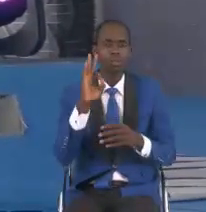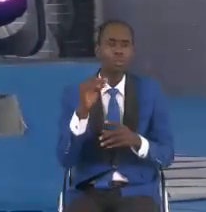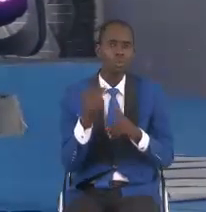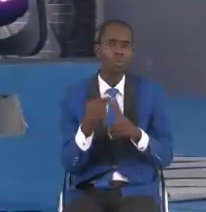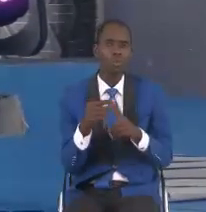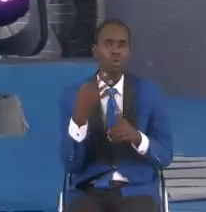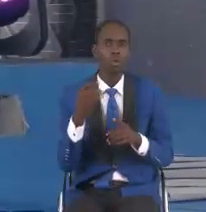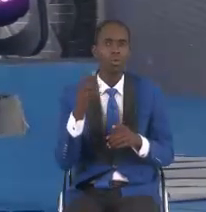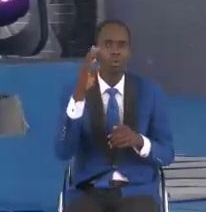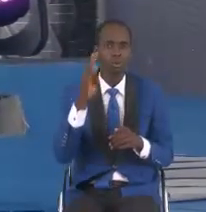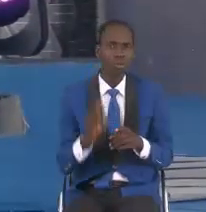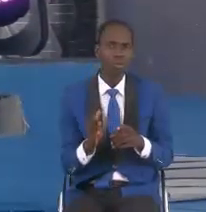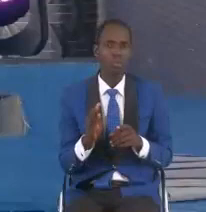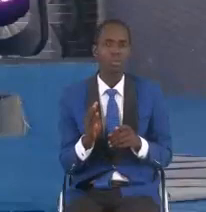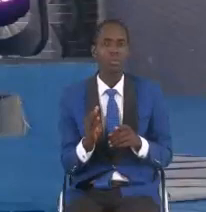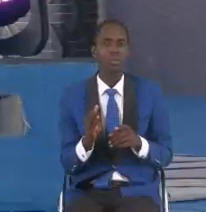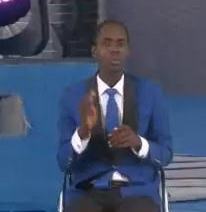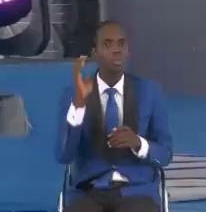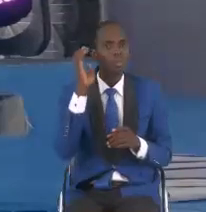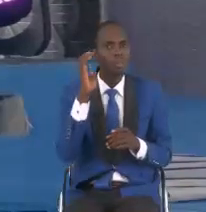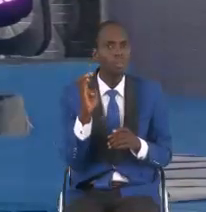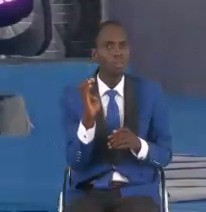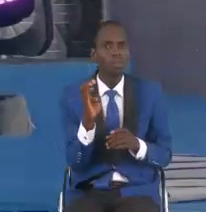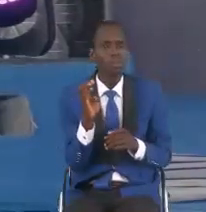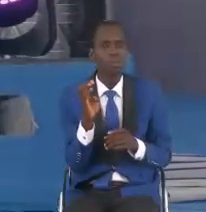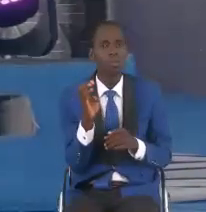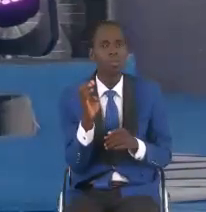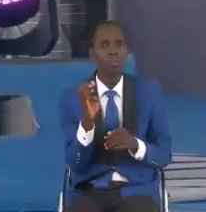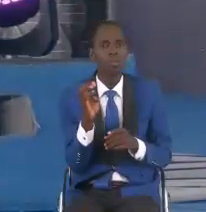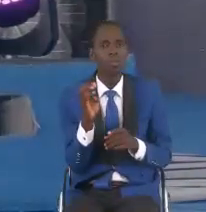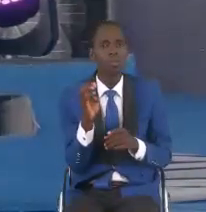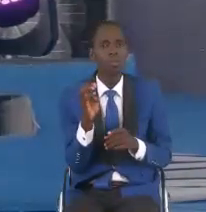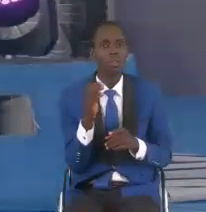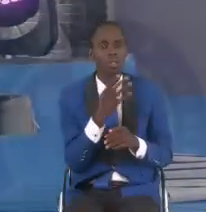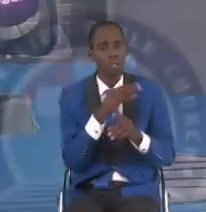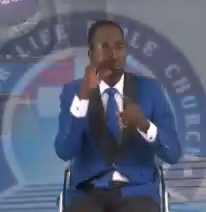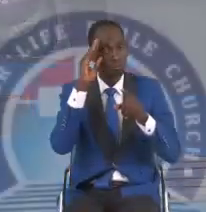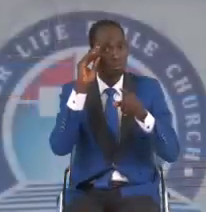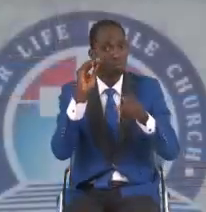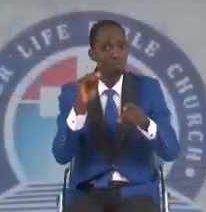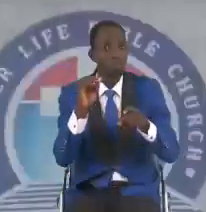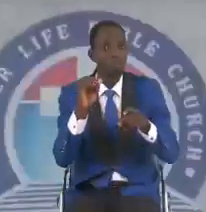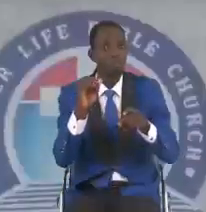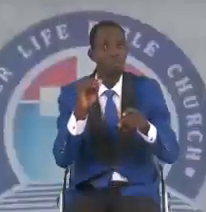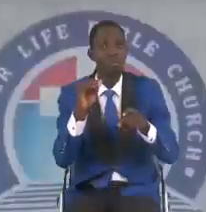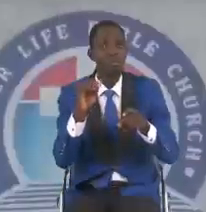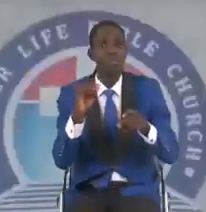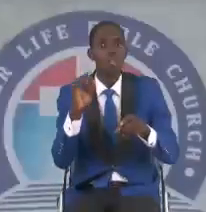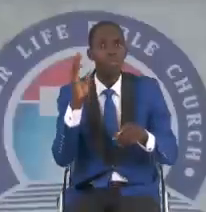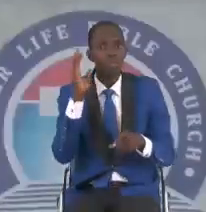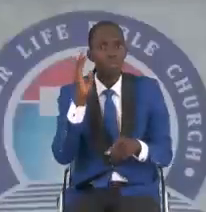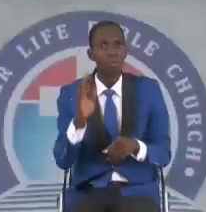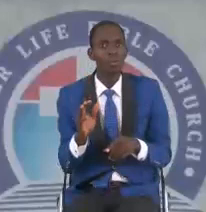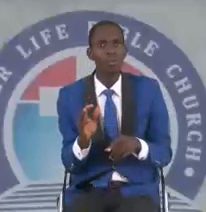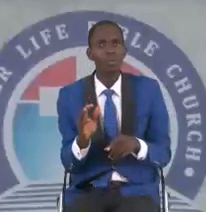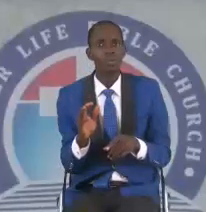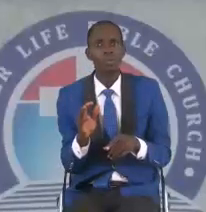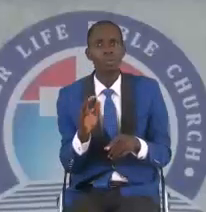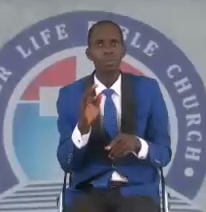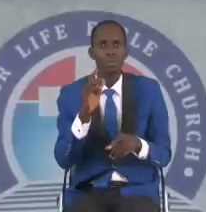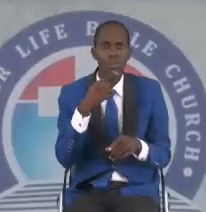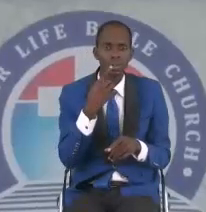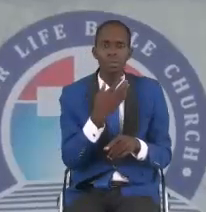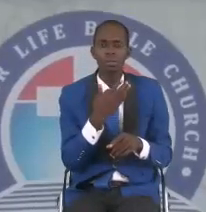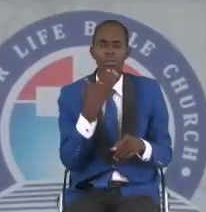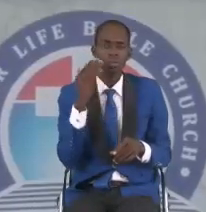go over the radio and then he will blast me and blast all the things that were